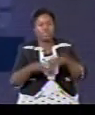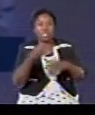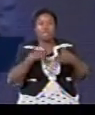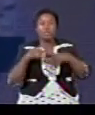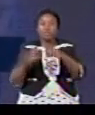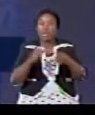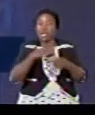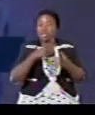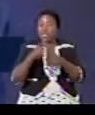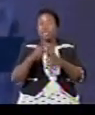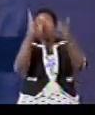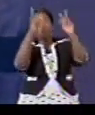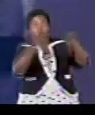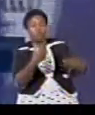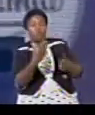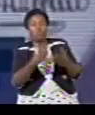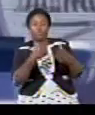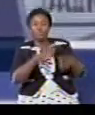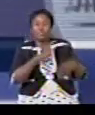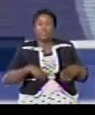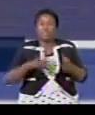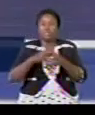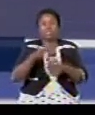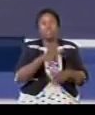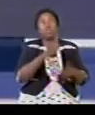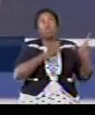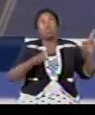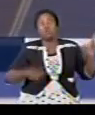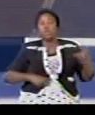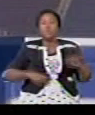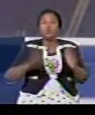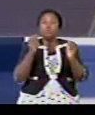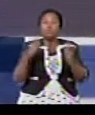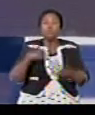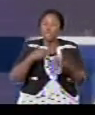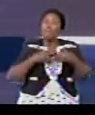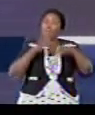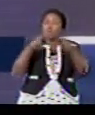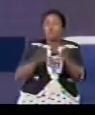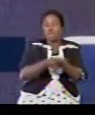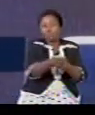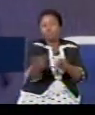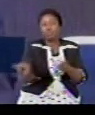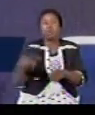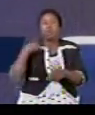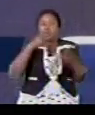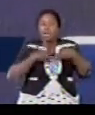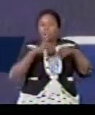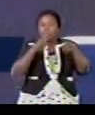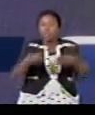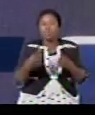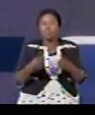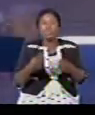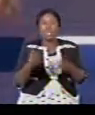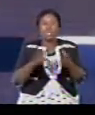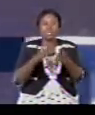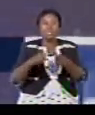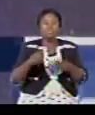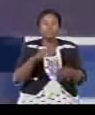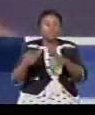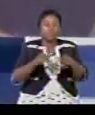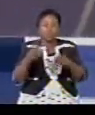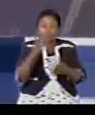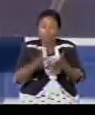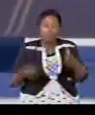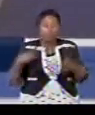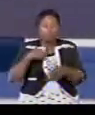they come before the Lord and will say, Lord, we've gone astray. We've done what we shouldn't have done. And